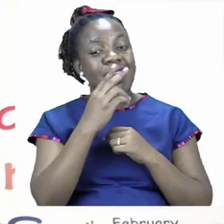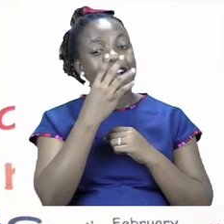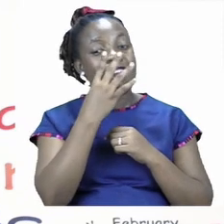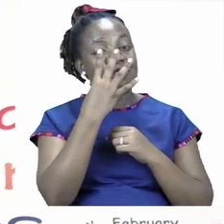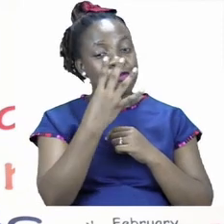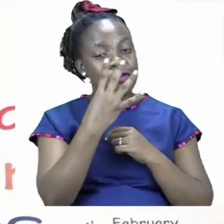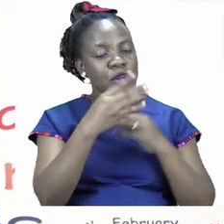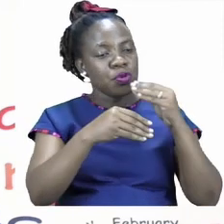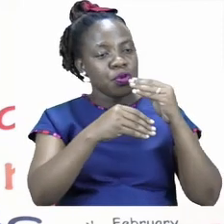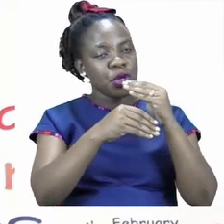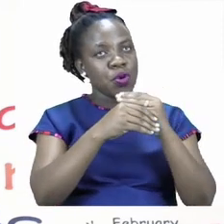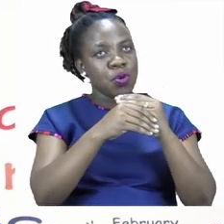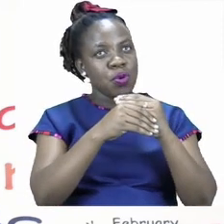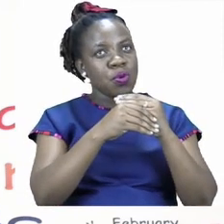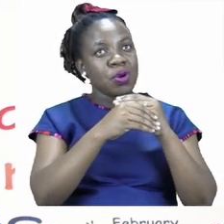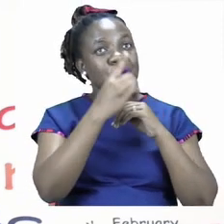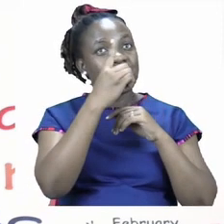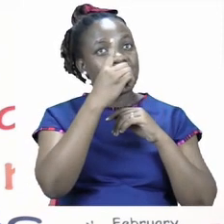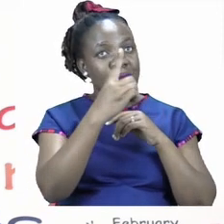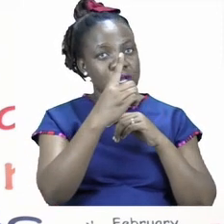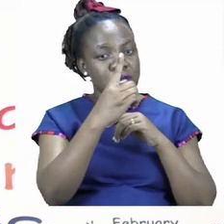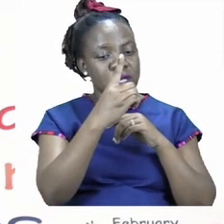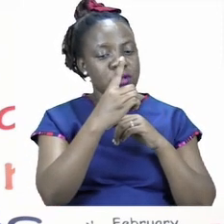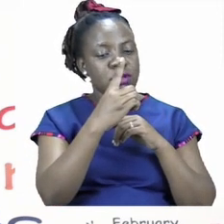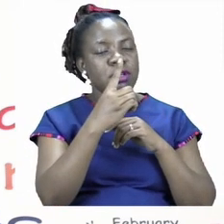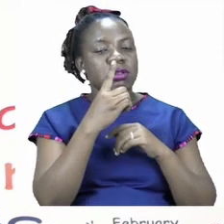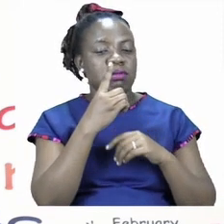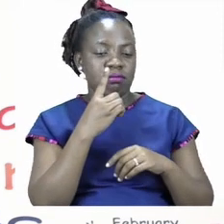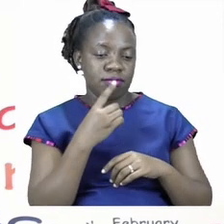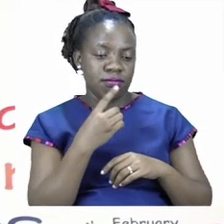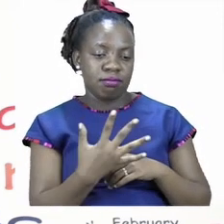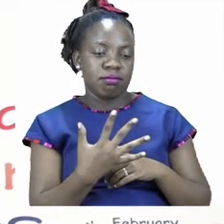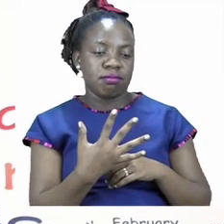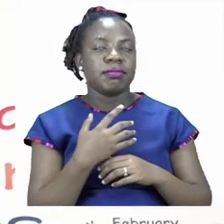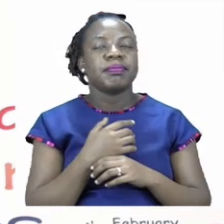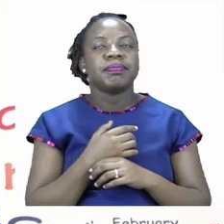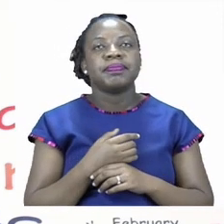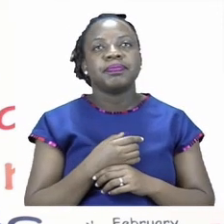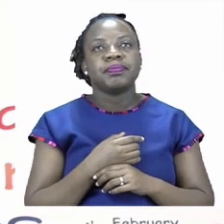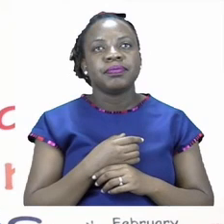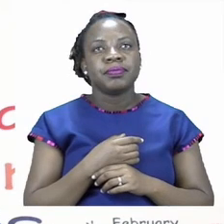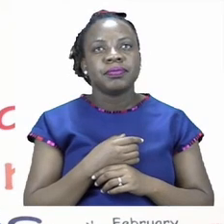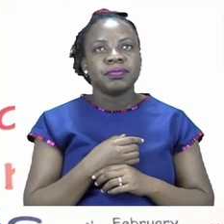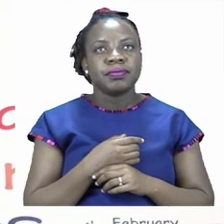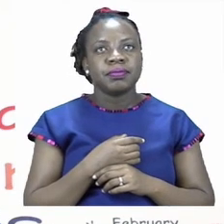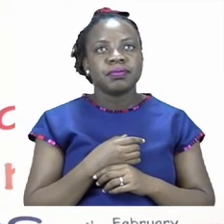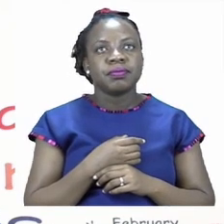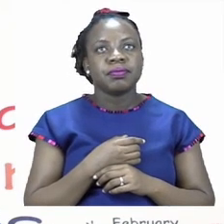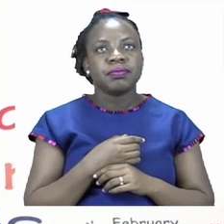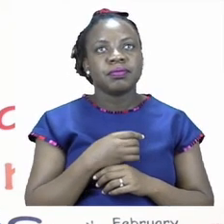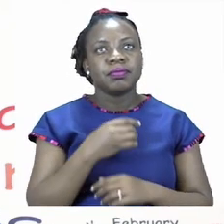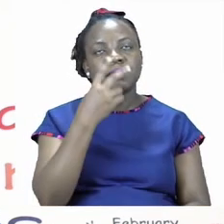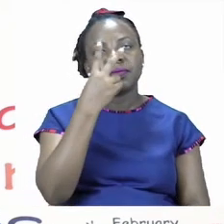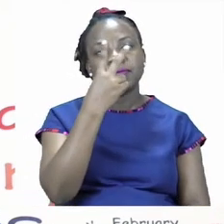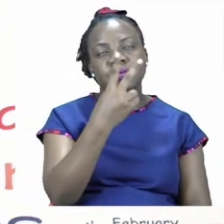1, which gives us 5. So our final answer